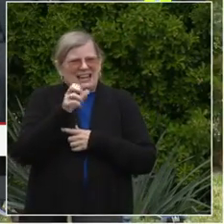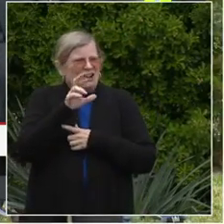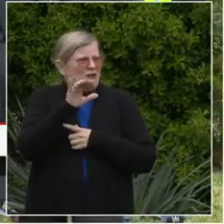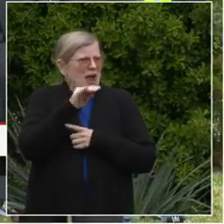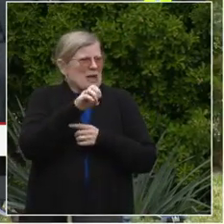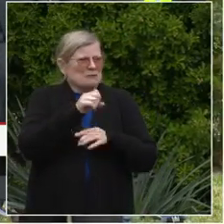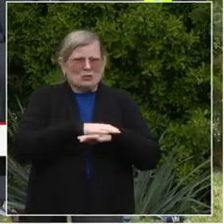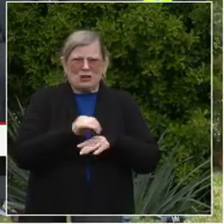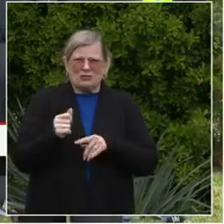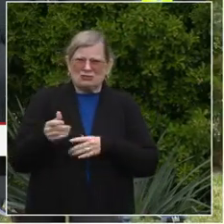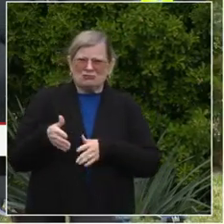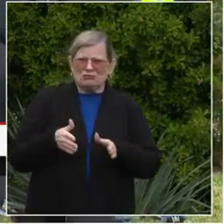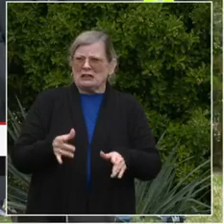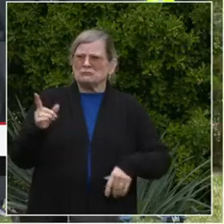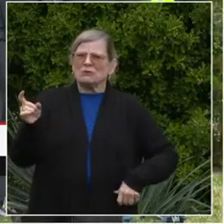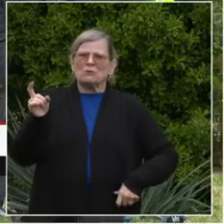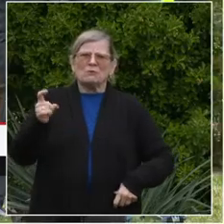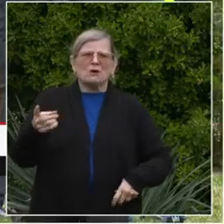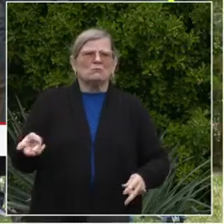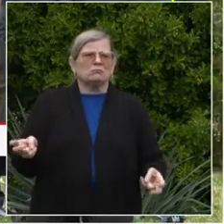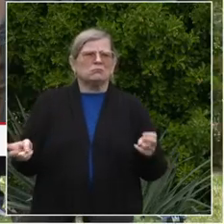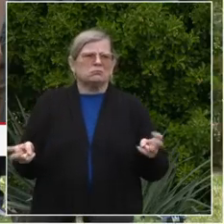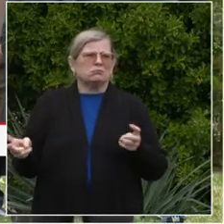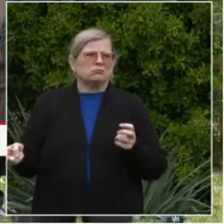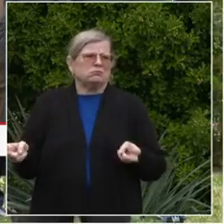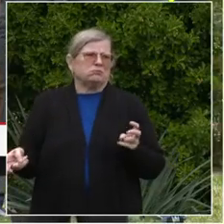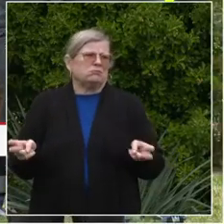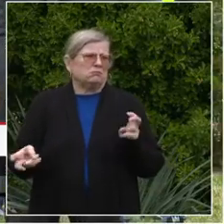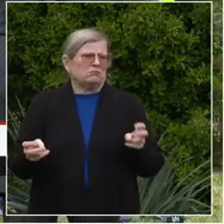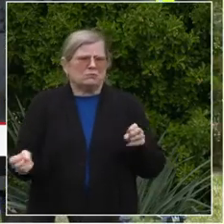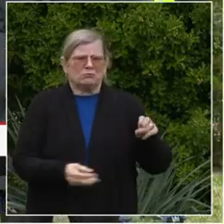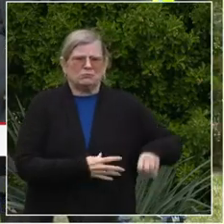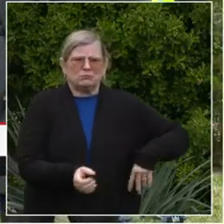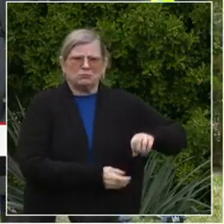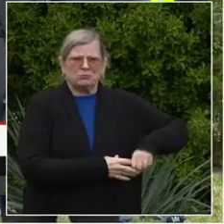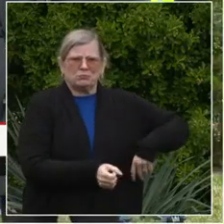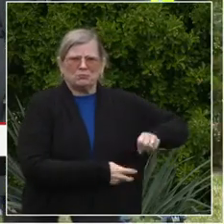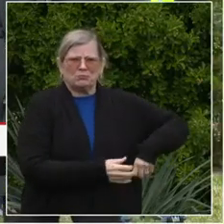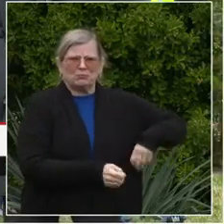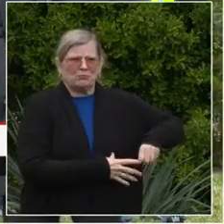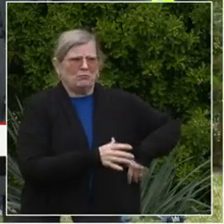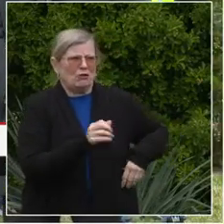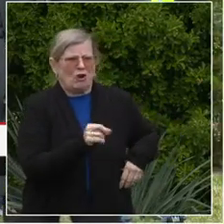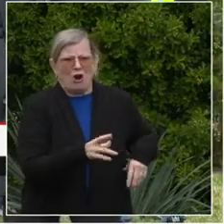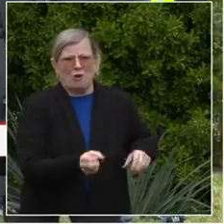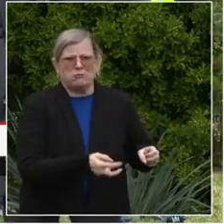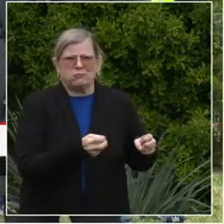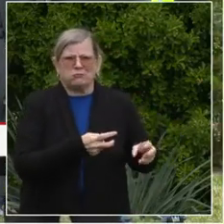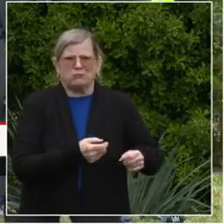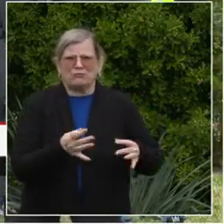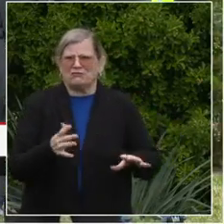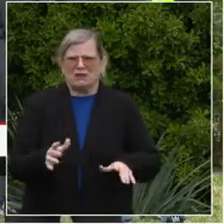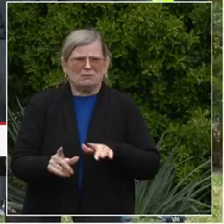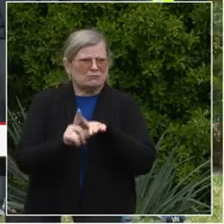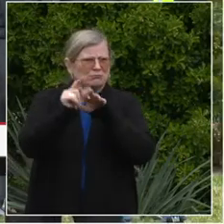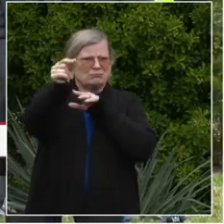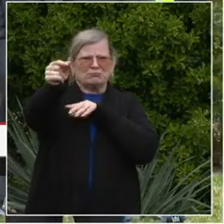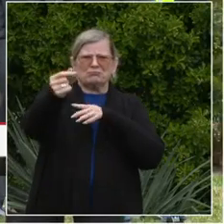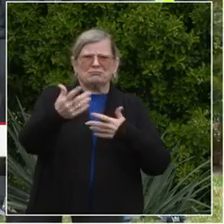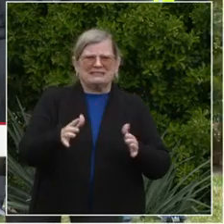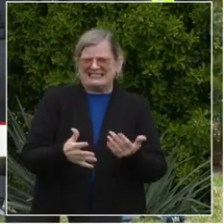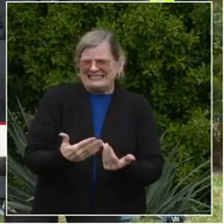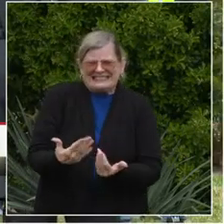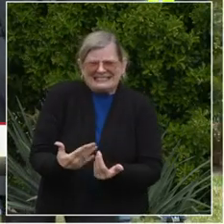the street, pops out of a car, snatch a package and throws it back into the car and takes off. I mean, it's that quick, it's that simple,